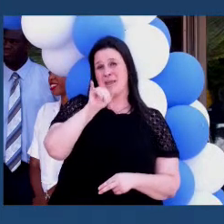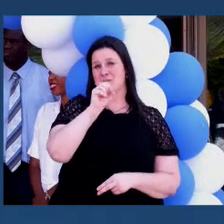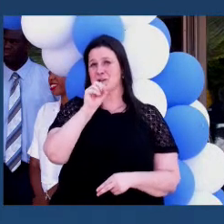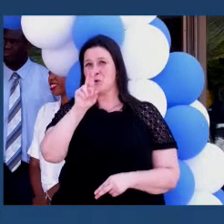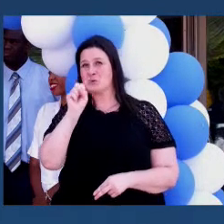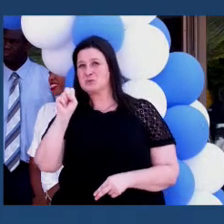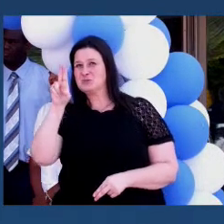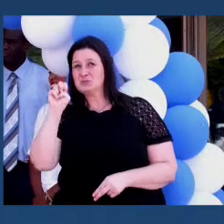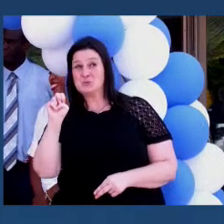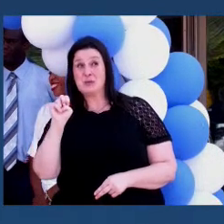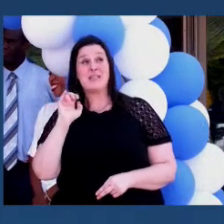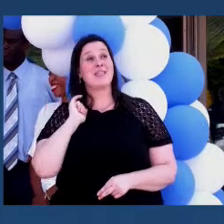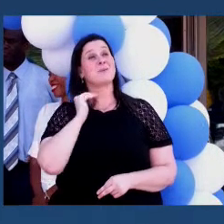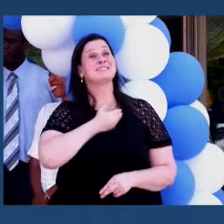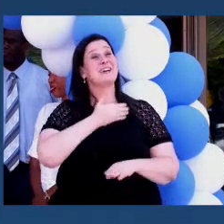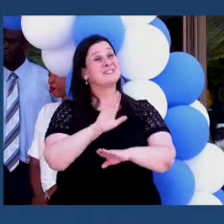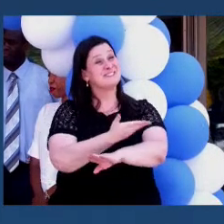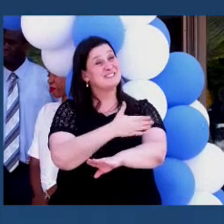That was our song.